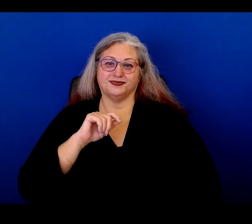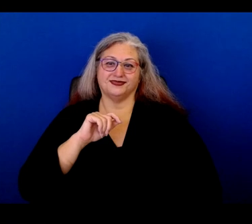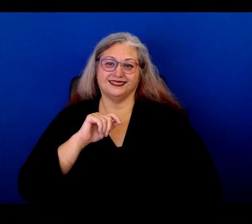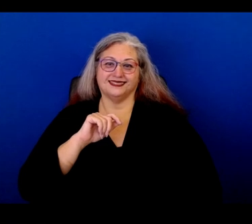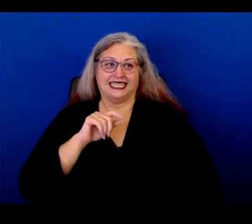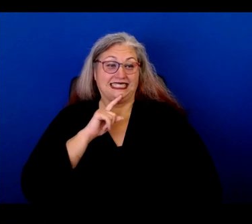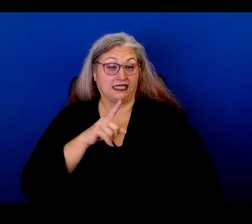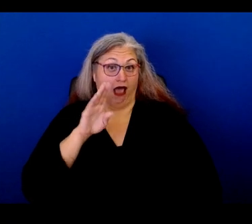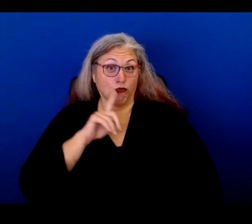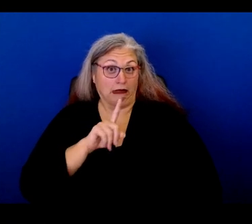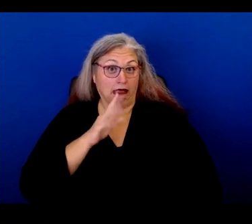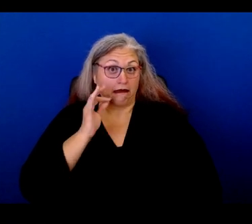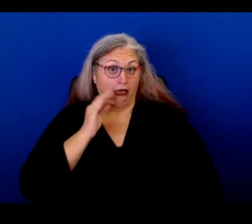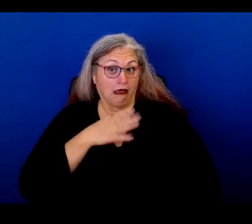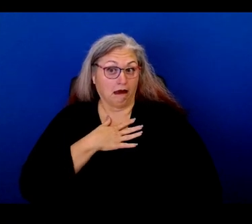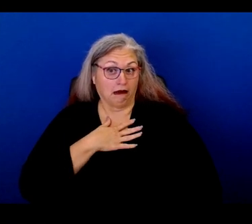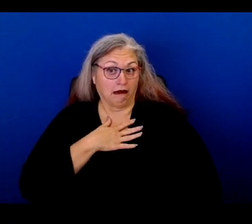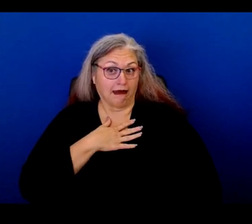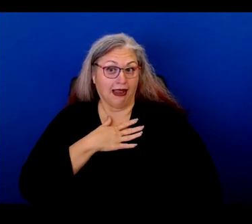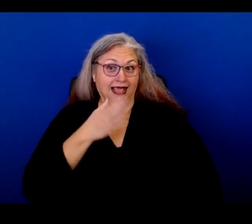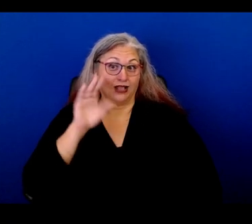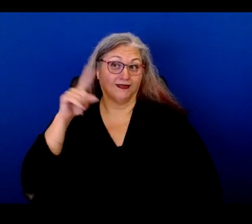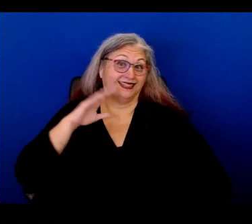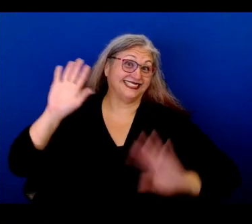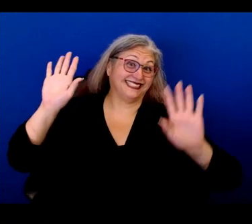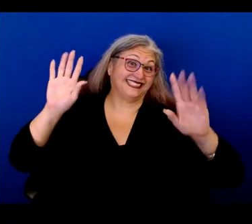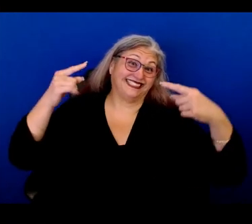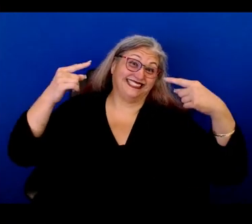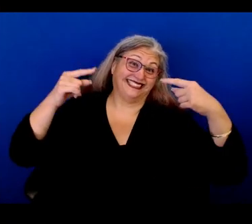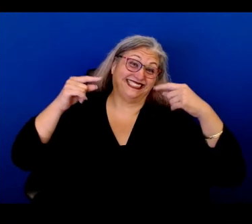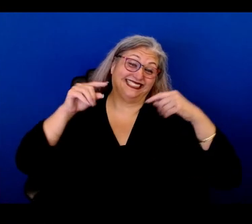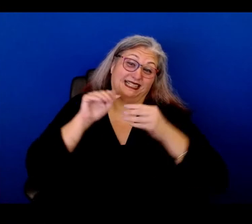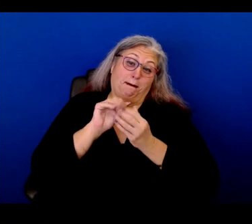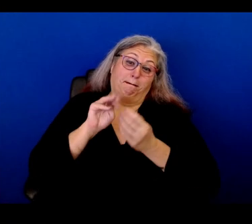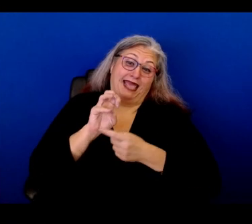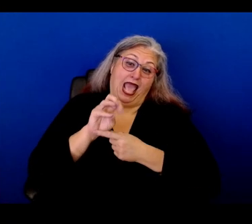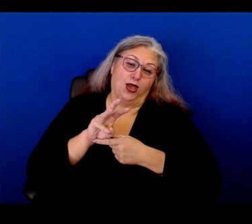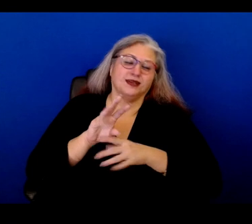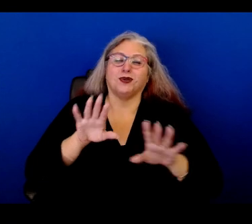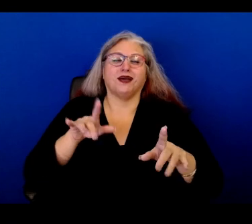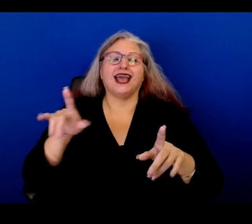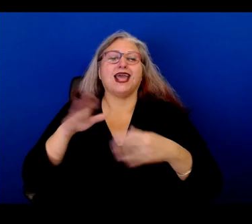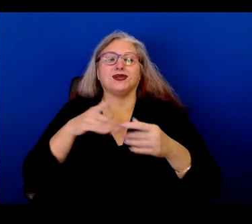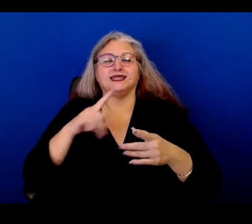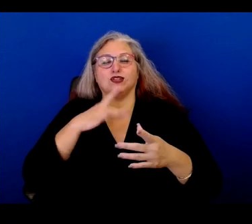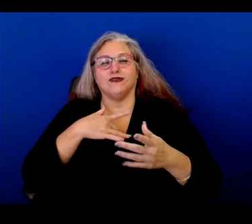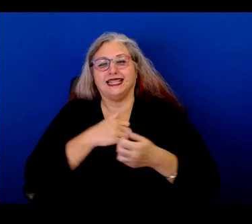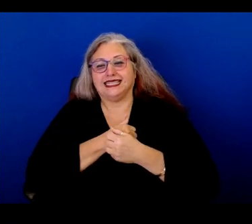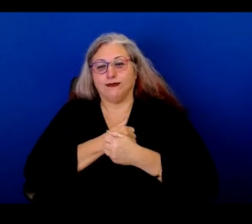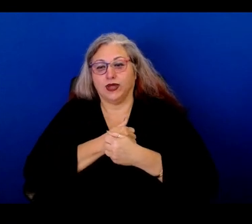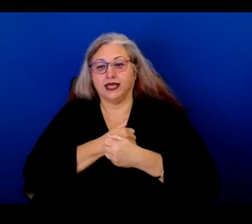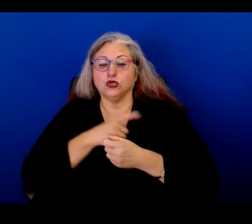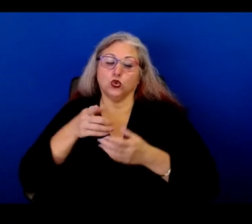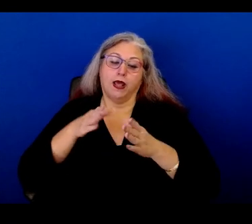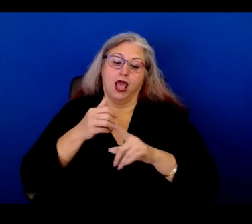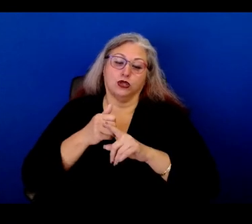Is God really a cat? God's over there. Hey, meow. So feeling the embrace, basically you allow yourself